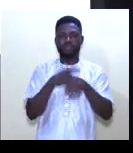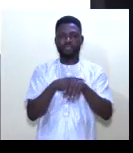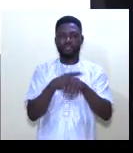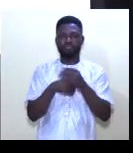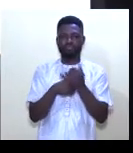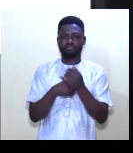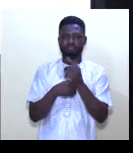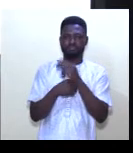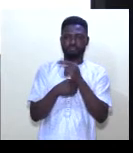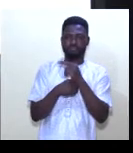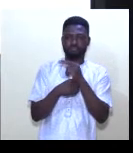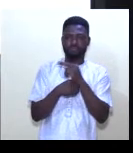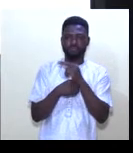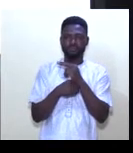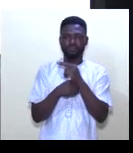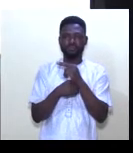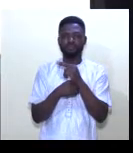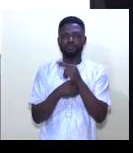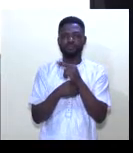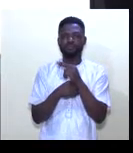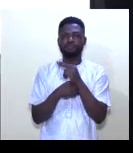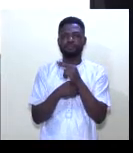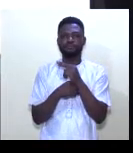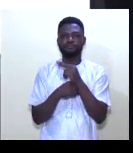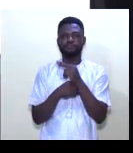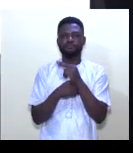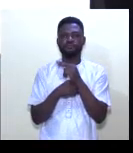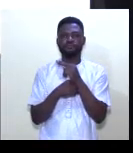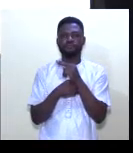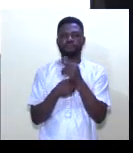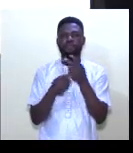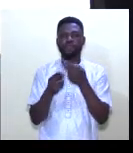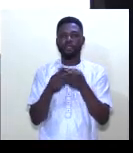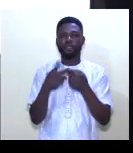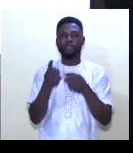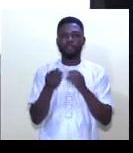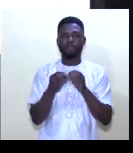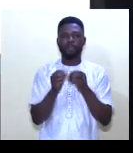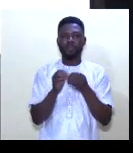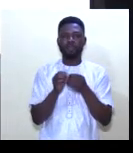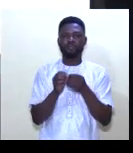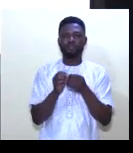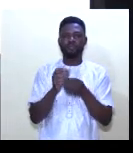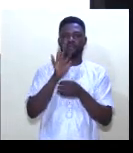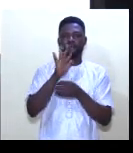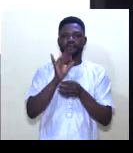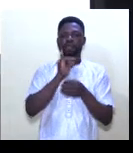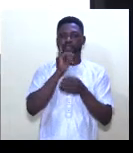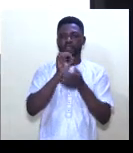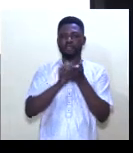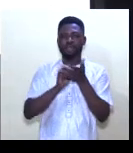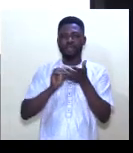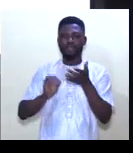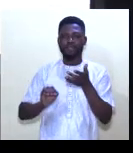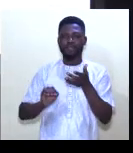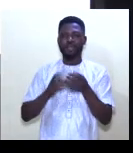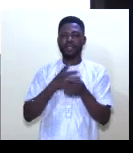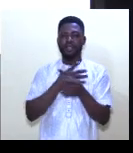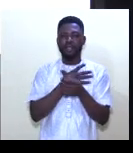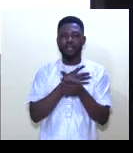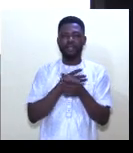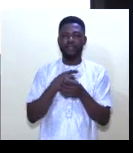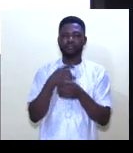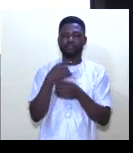I'll give you time. A certain number is doubled number, 5 is